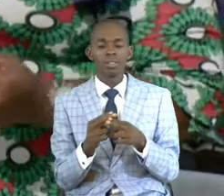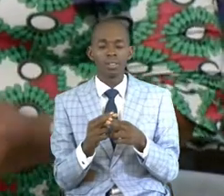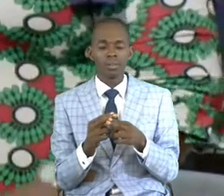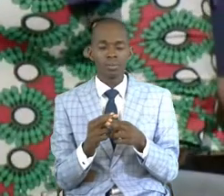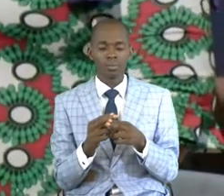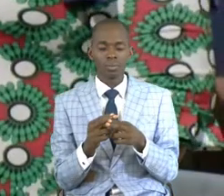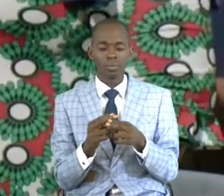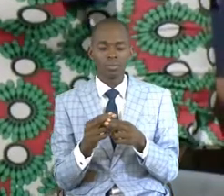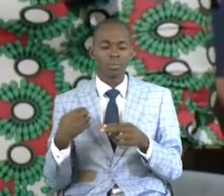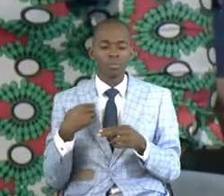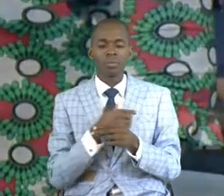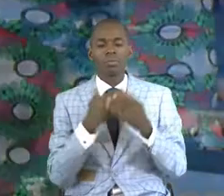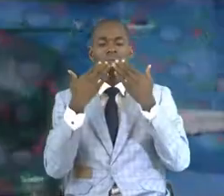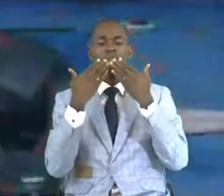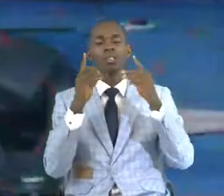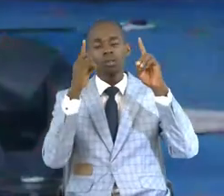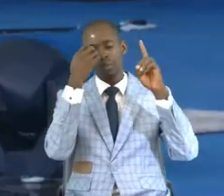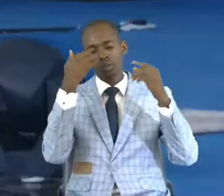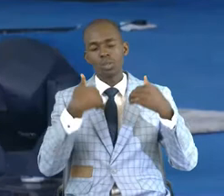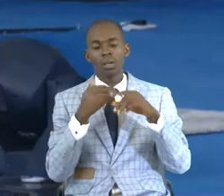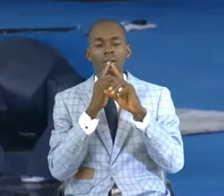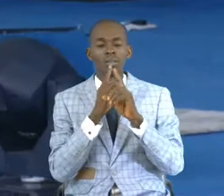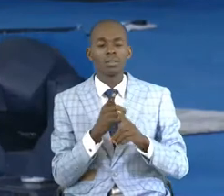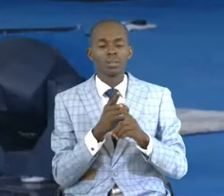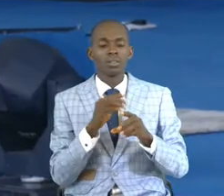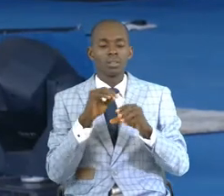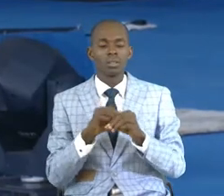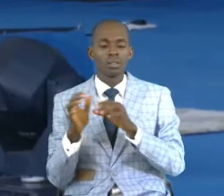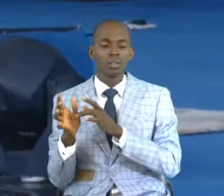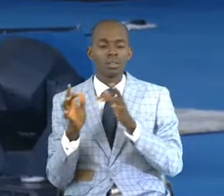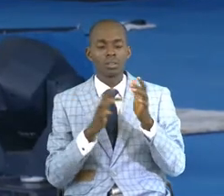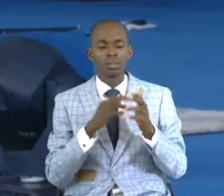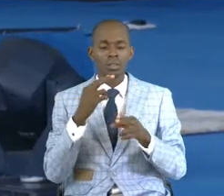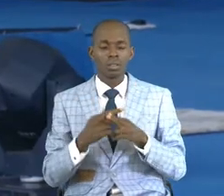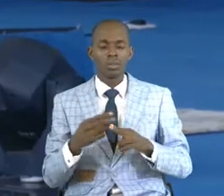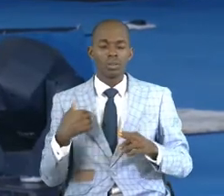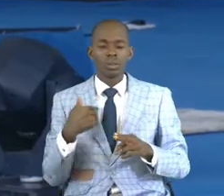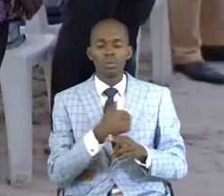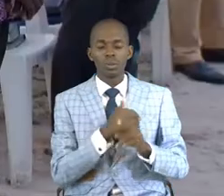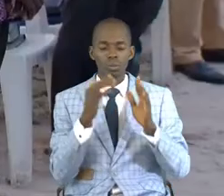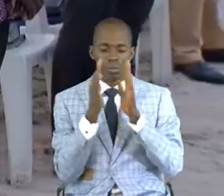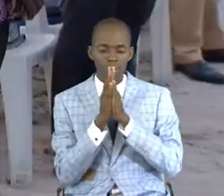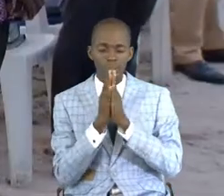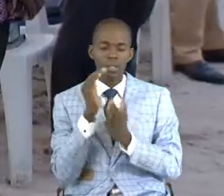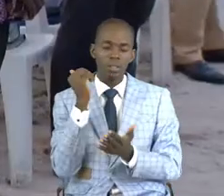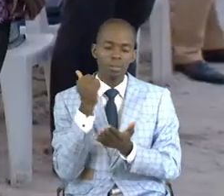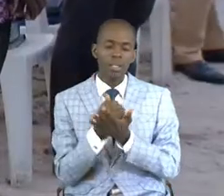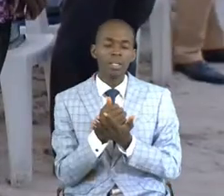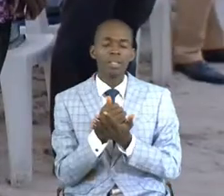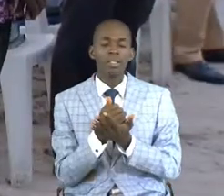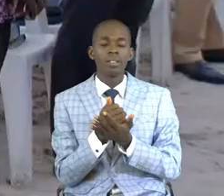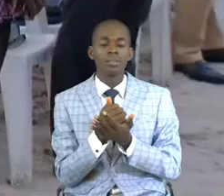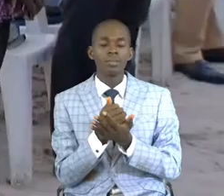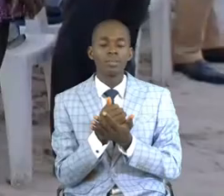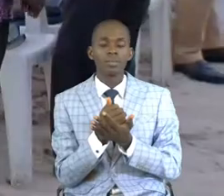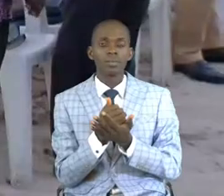Amen. Thank you because we know you have answered. In Jesus' name, we pray. Amen.